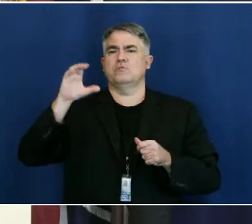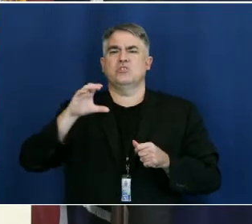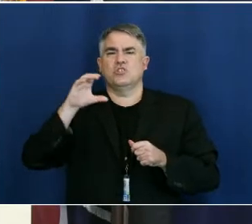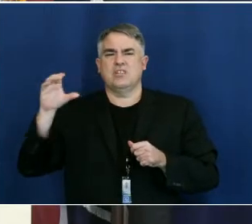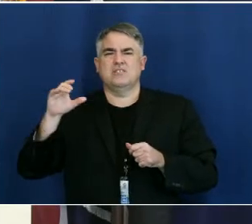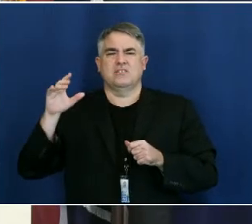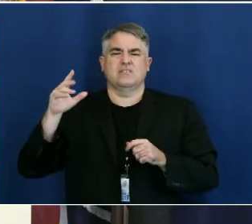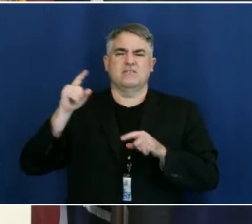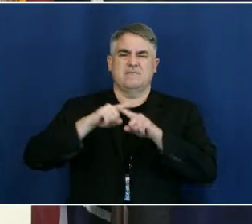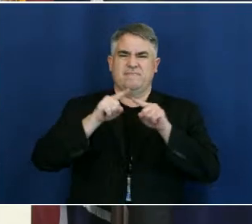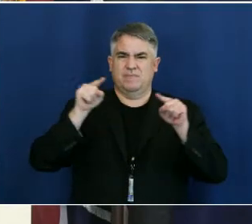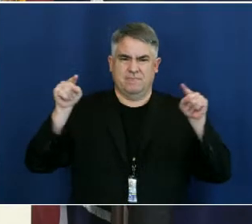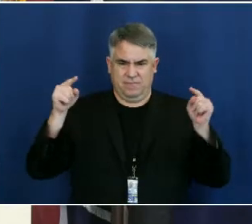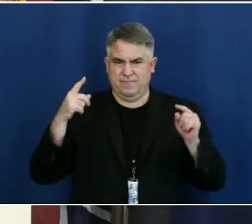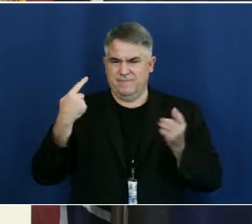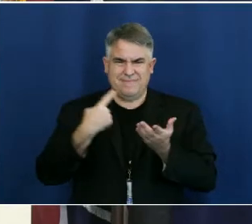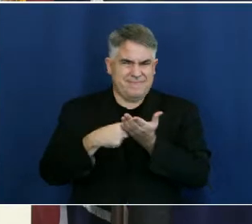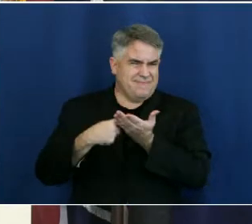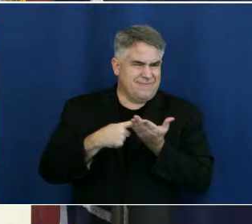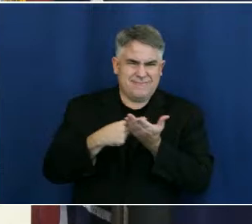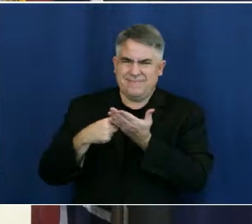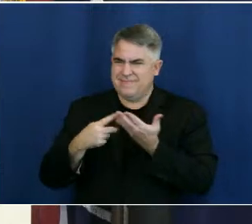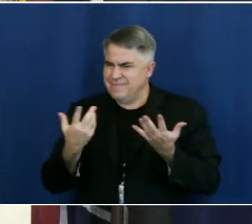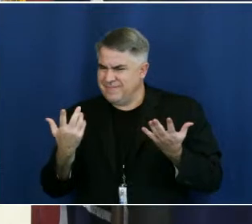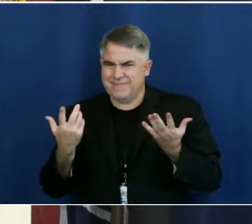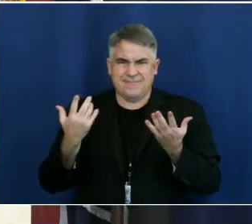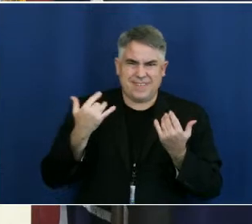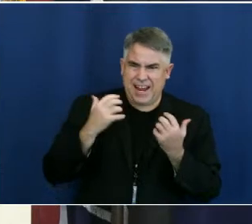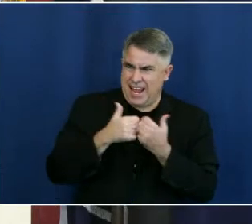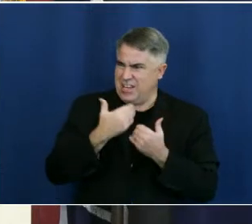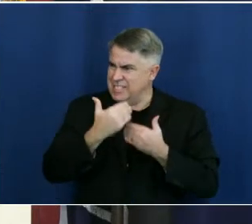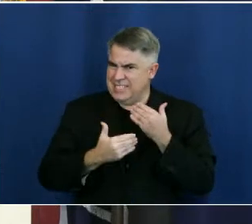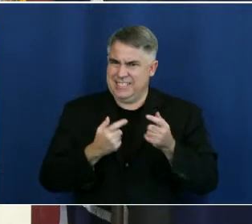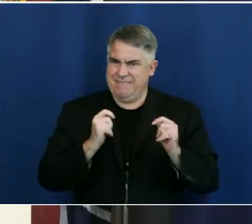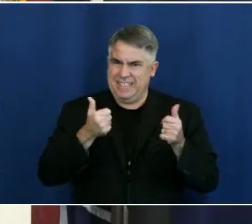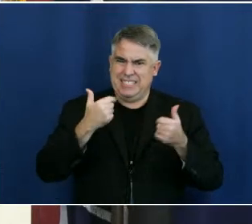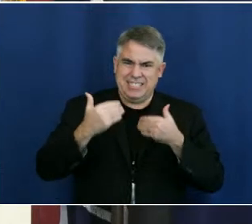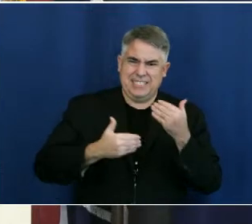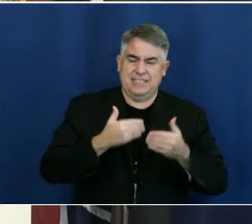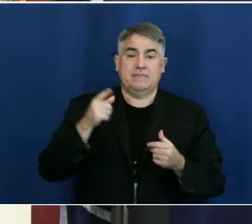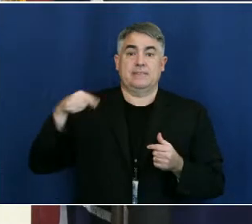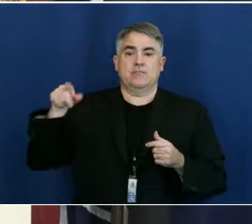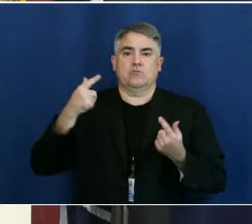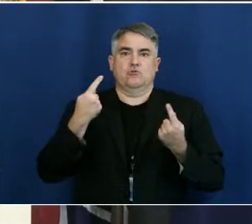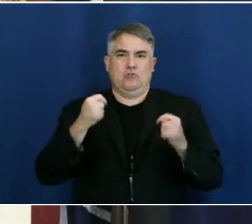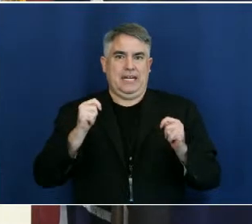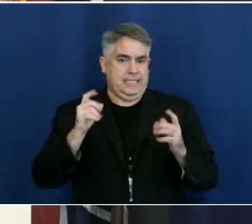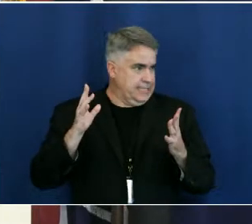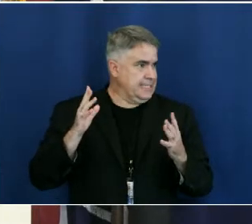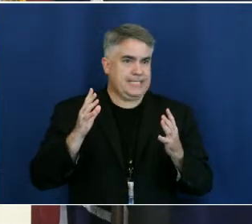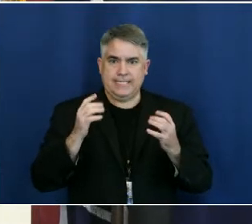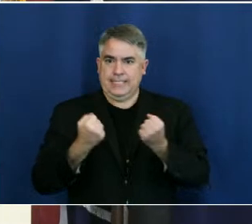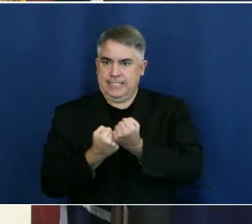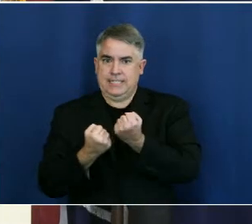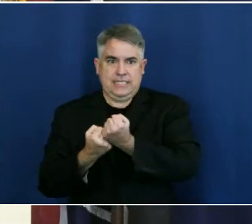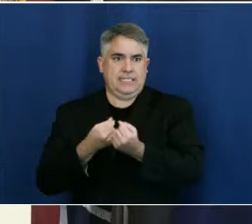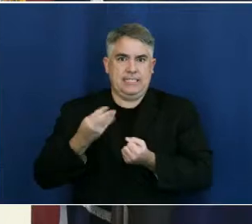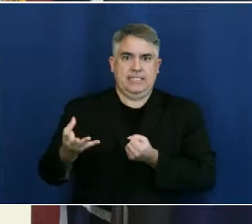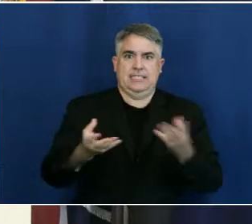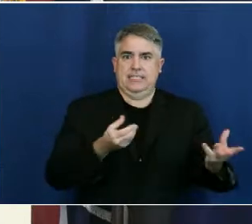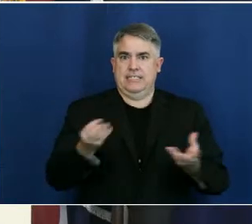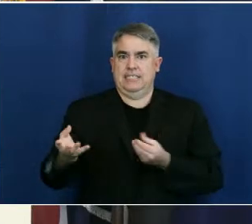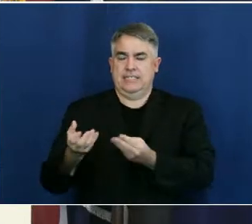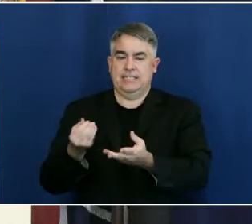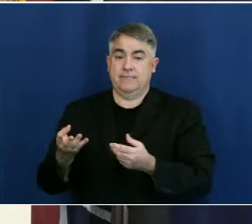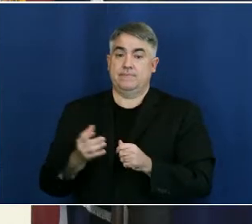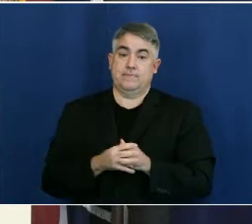our situation, and I think that they're doing everything they can to support us. We did draw down an extra 5,000 vaccines in